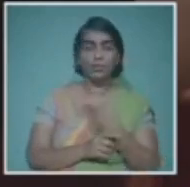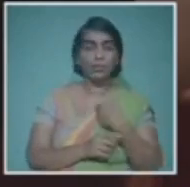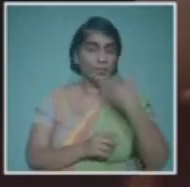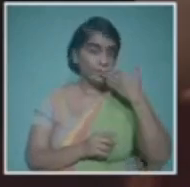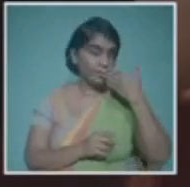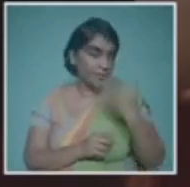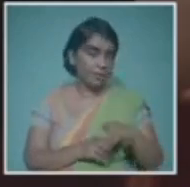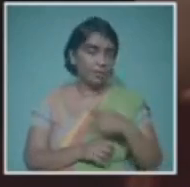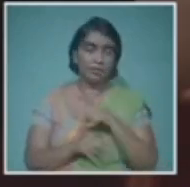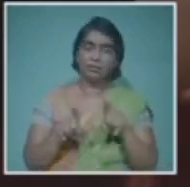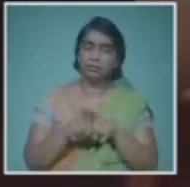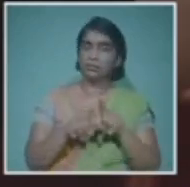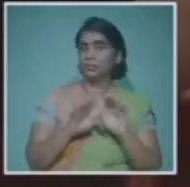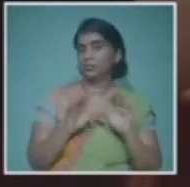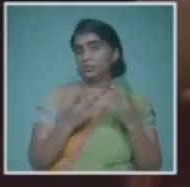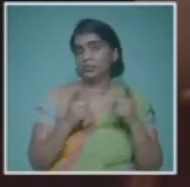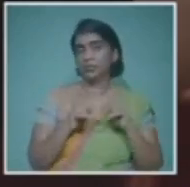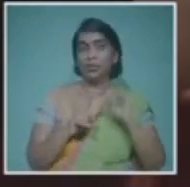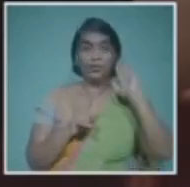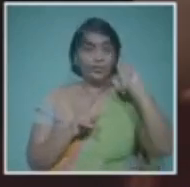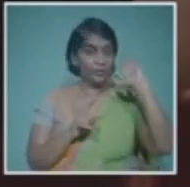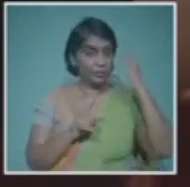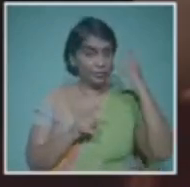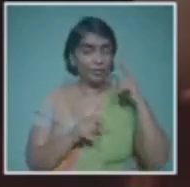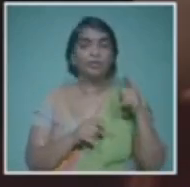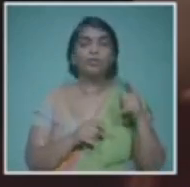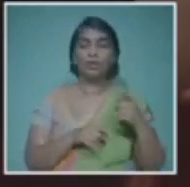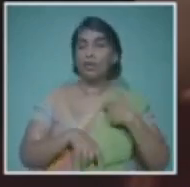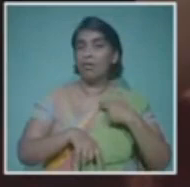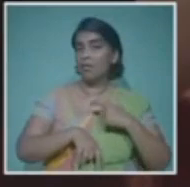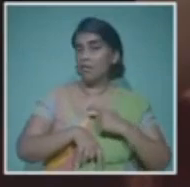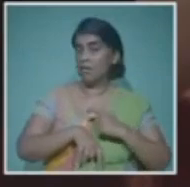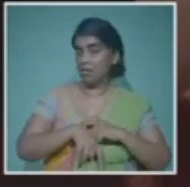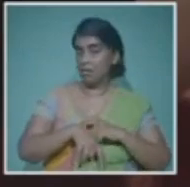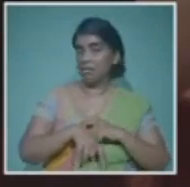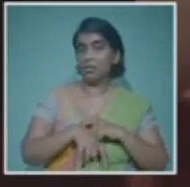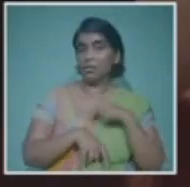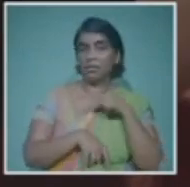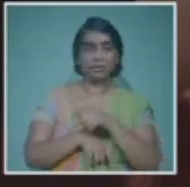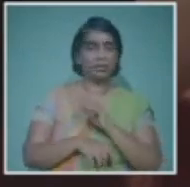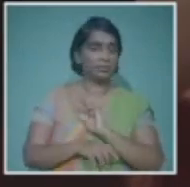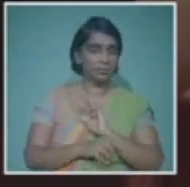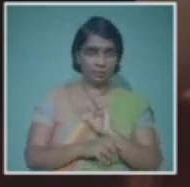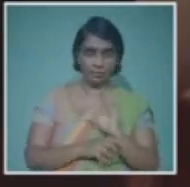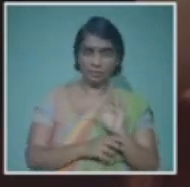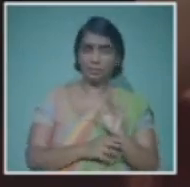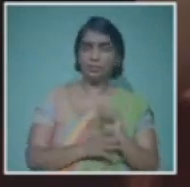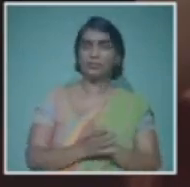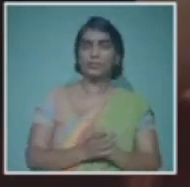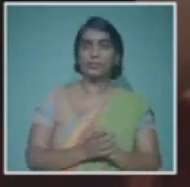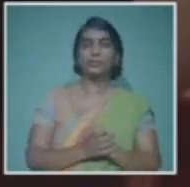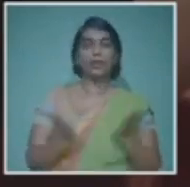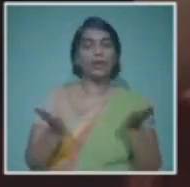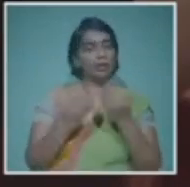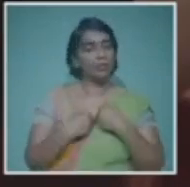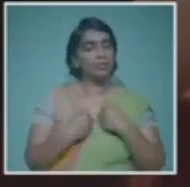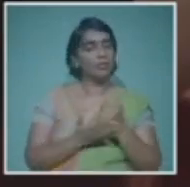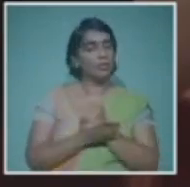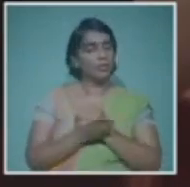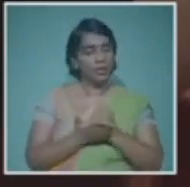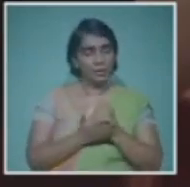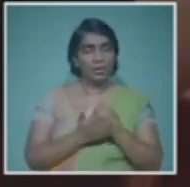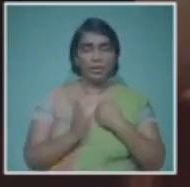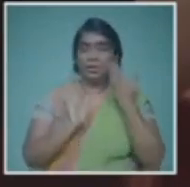or circumstances. It is an opportunity that sooner or later is presented to all of us.